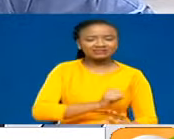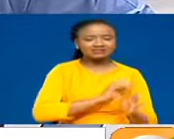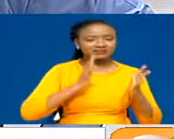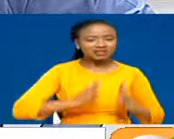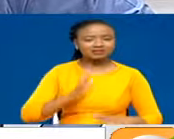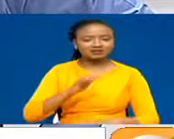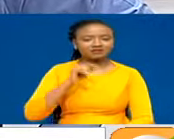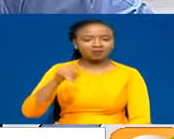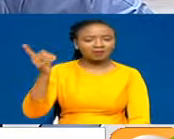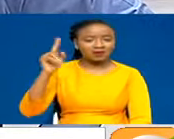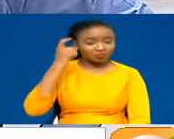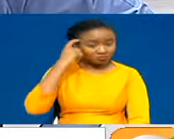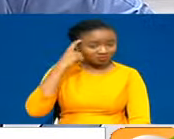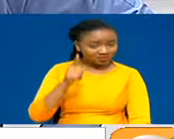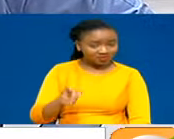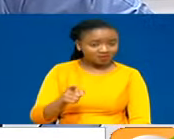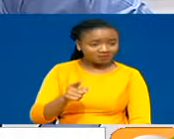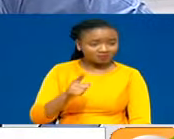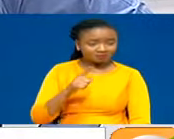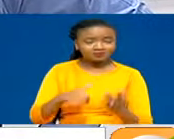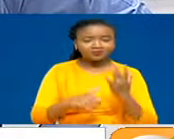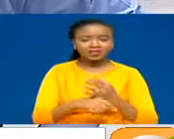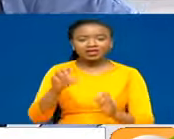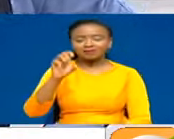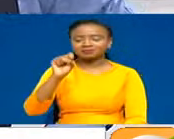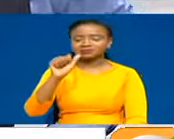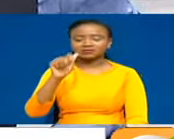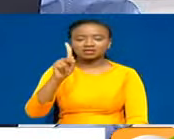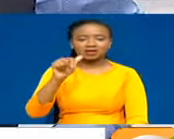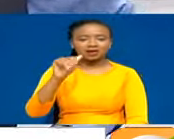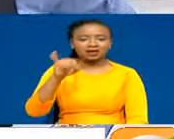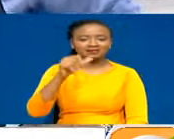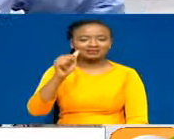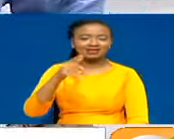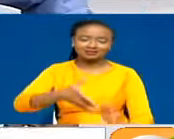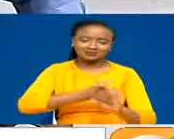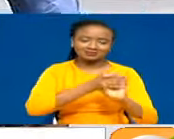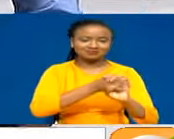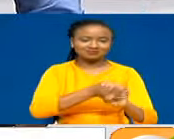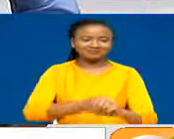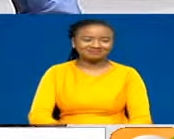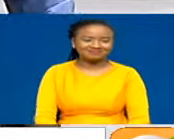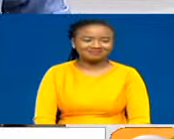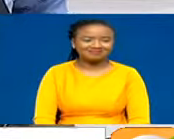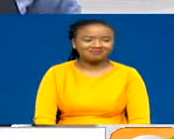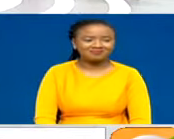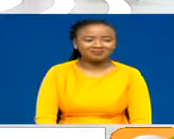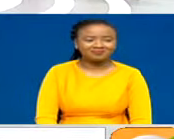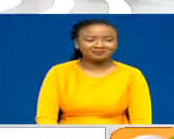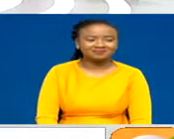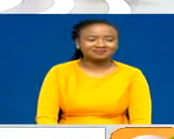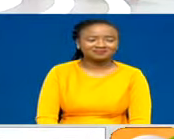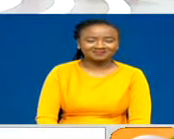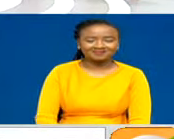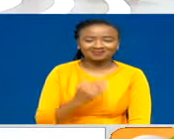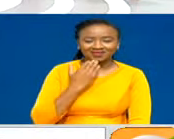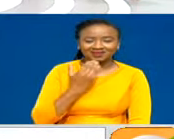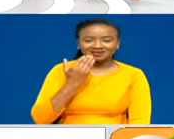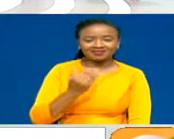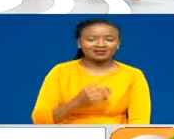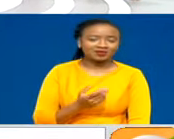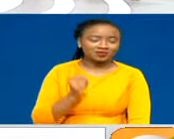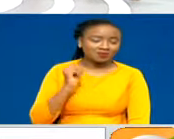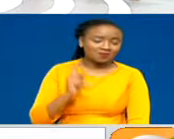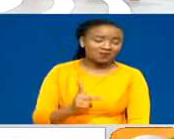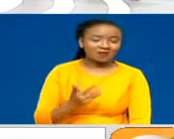County. Yes. Do you remember? Yes, I do. Name is Johnson Sakaja? Yes, Sakaja. Yeah, he says hi. Yes. Thank you.